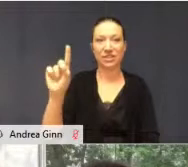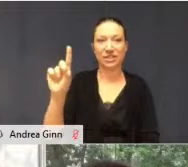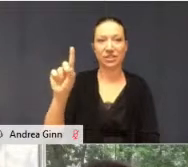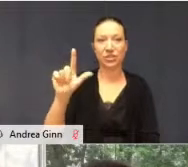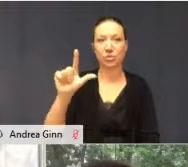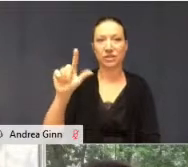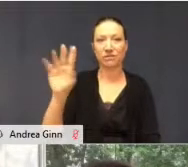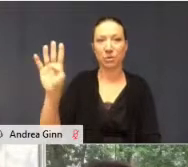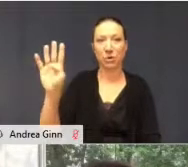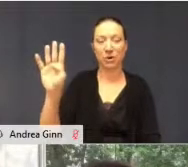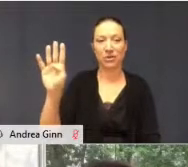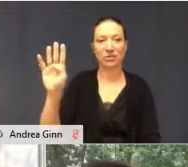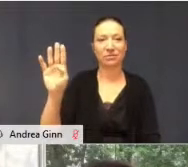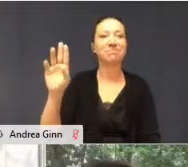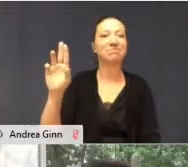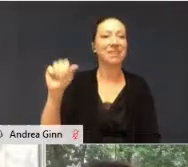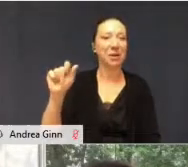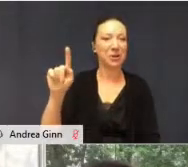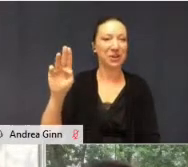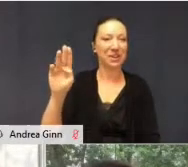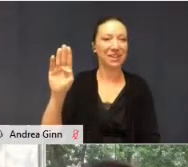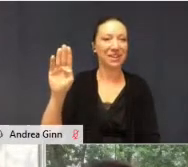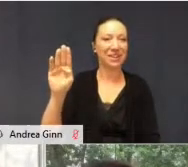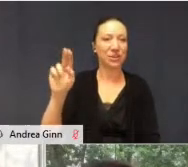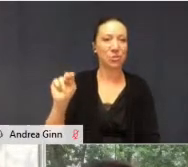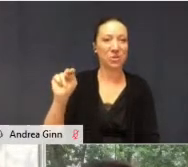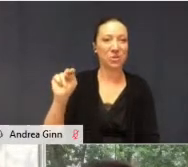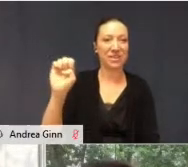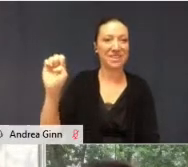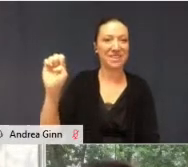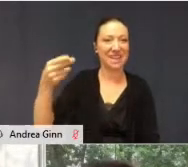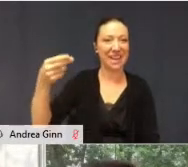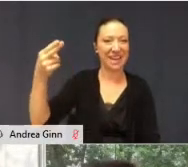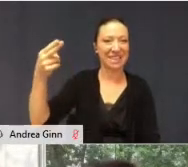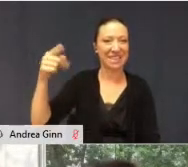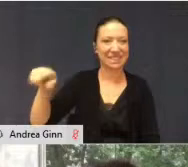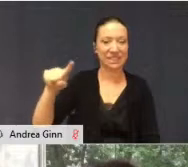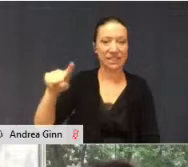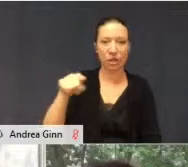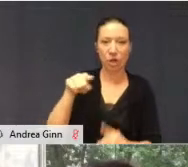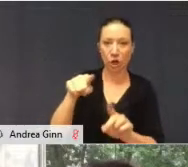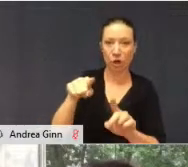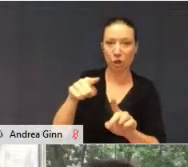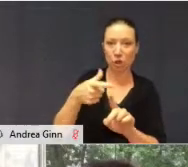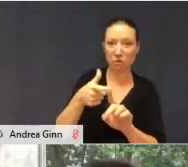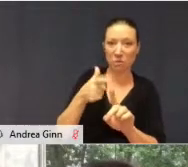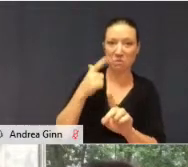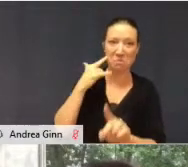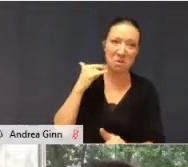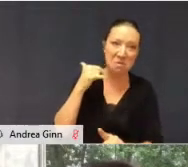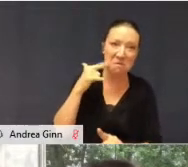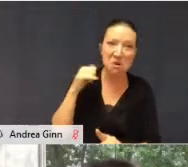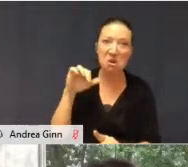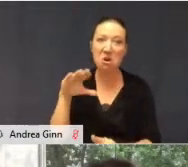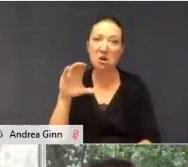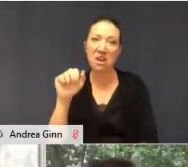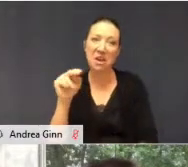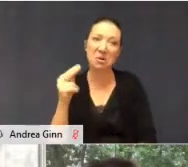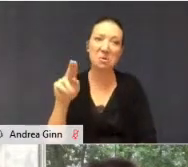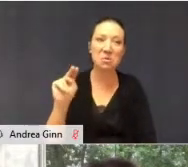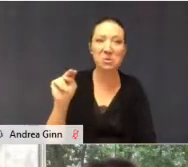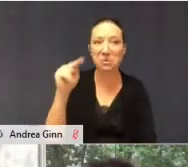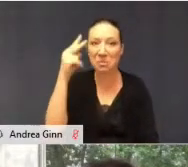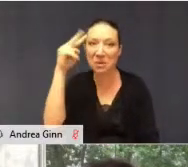Northeast Heights of Albuquerque. And are you coming to us from Baja California or Cancun this morning?